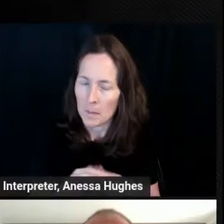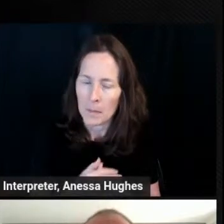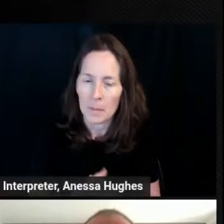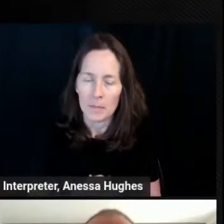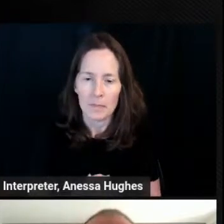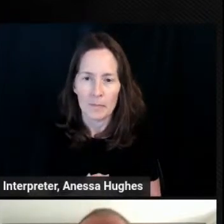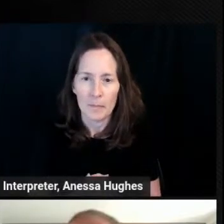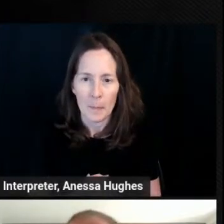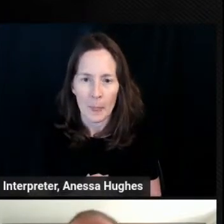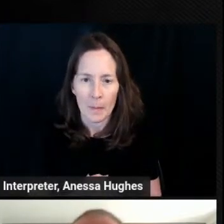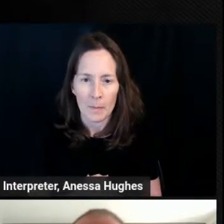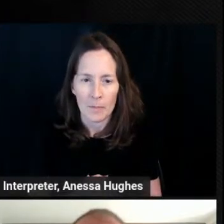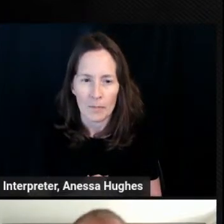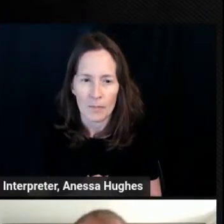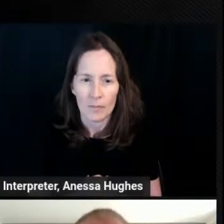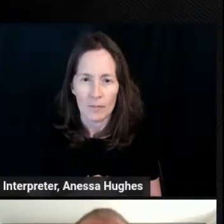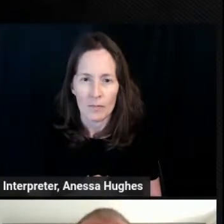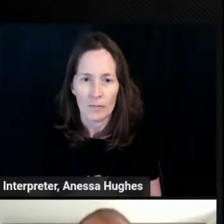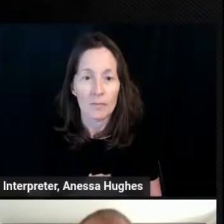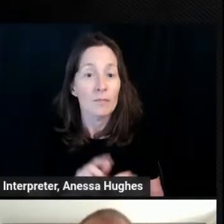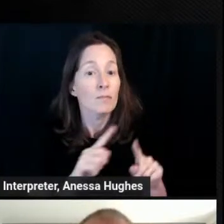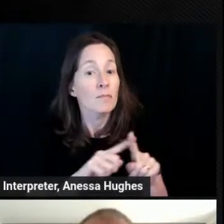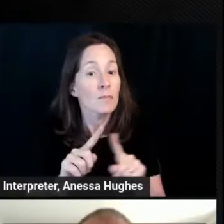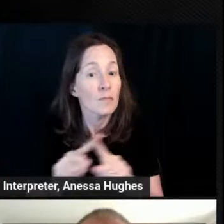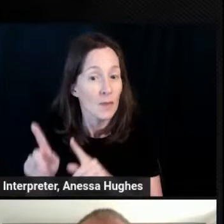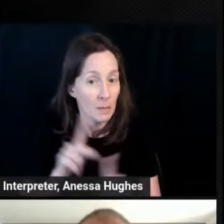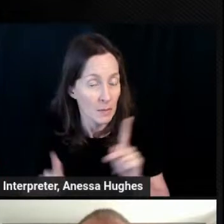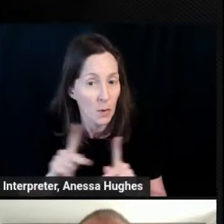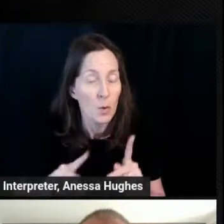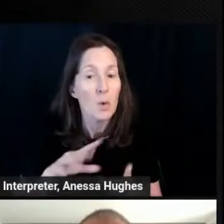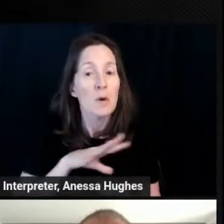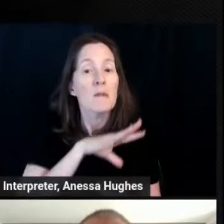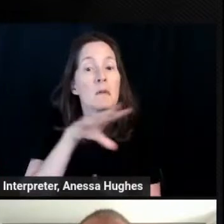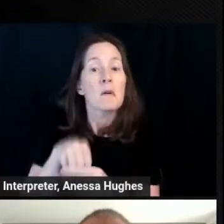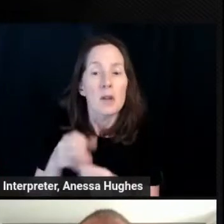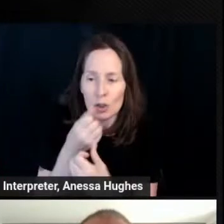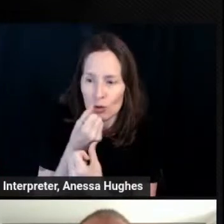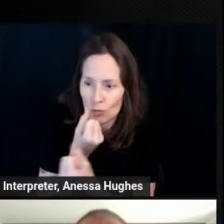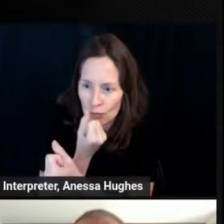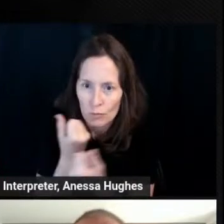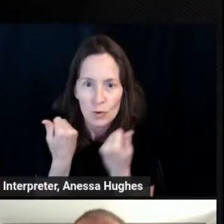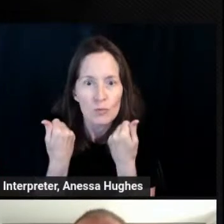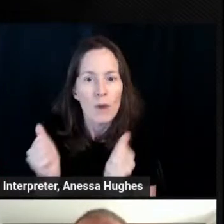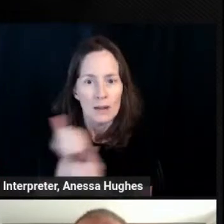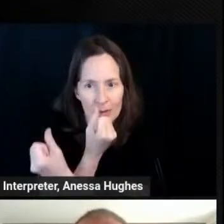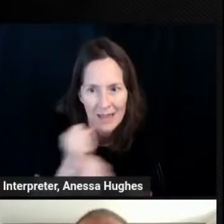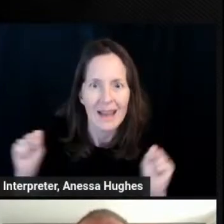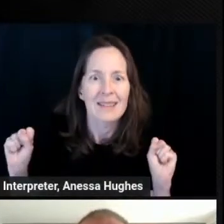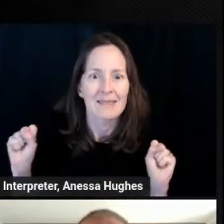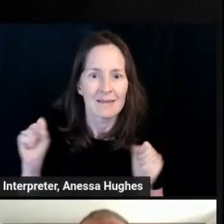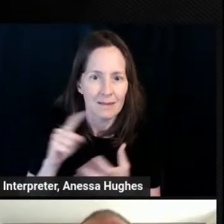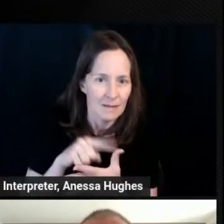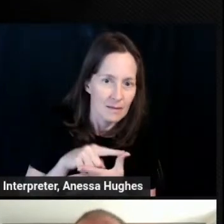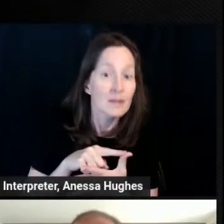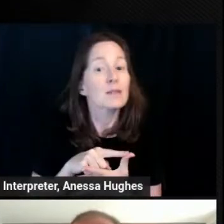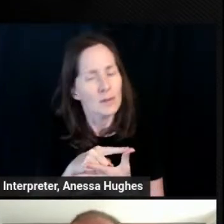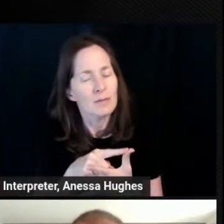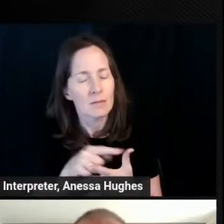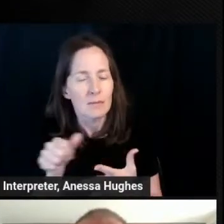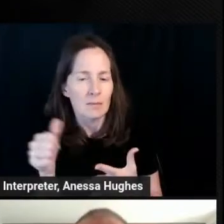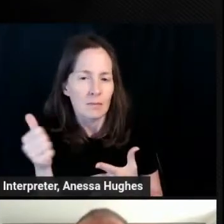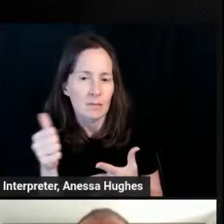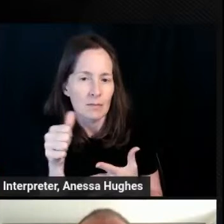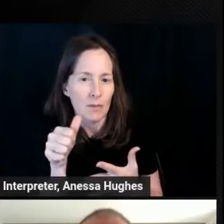all those involved in trying to save Cornelius and the 4 other boys from the horrors